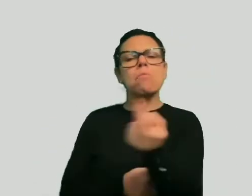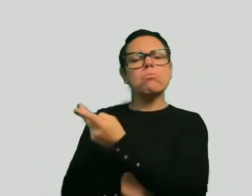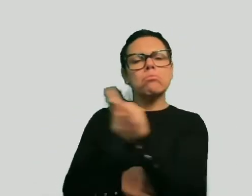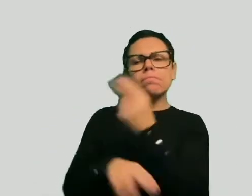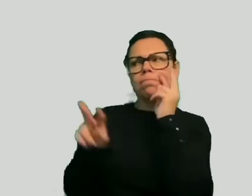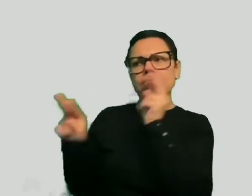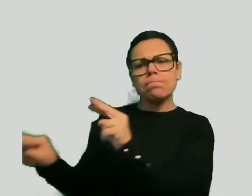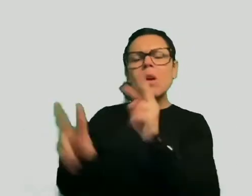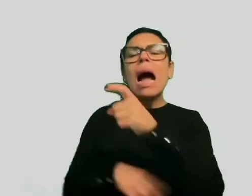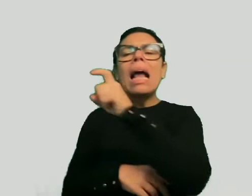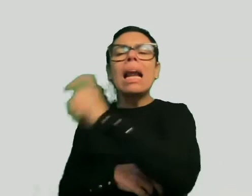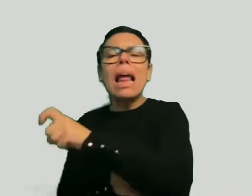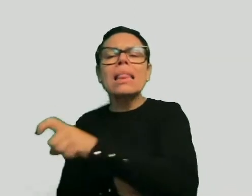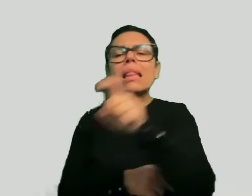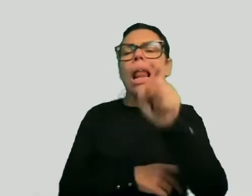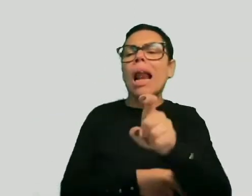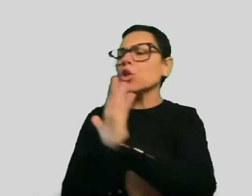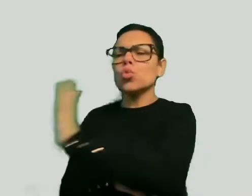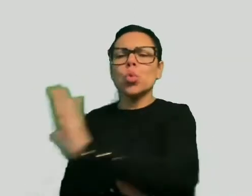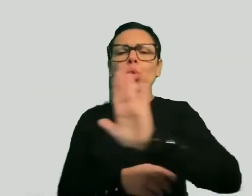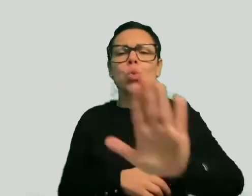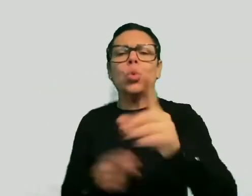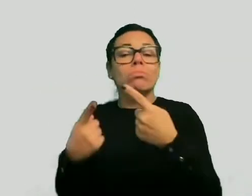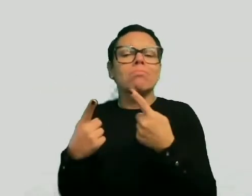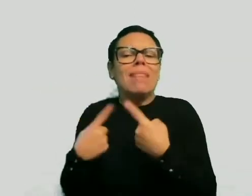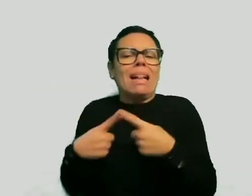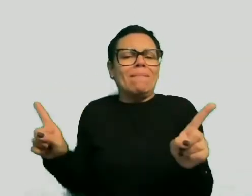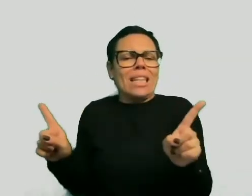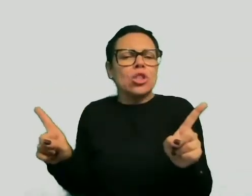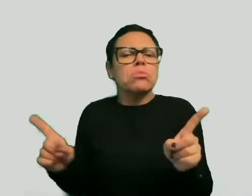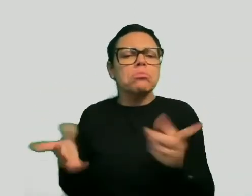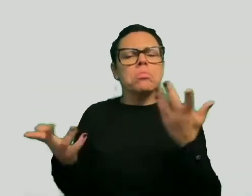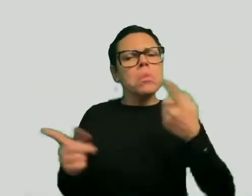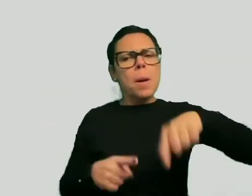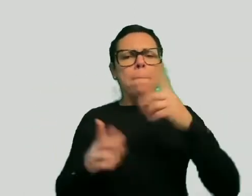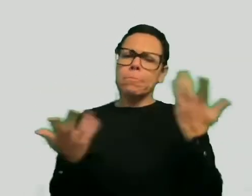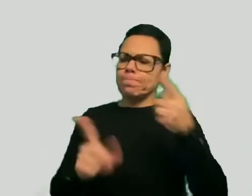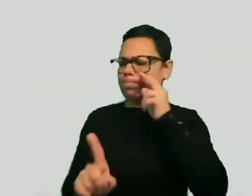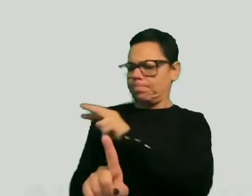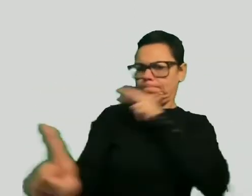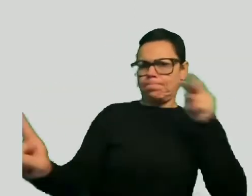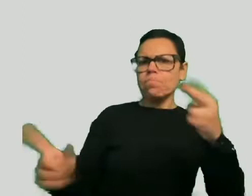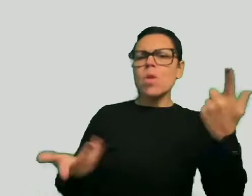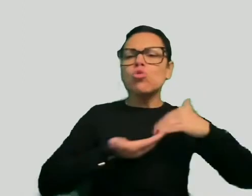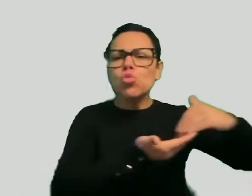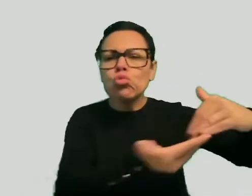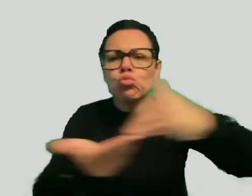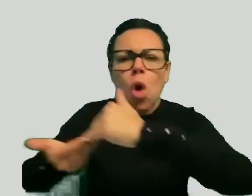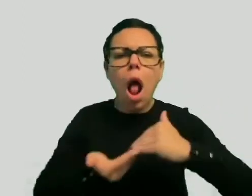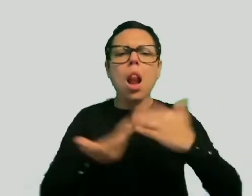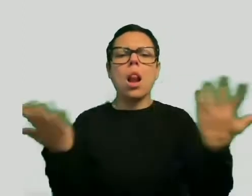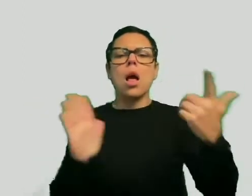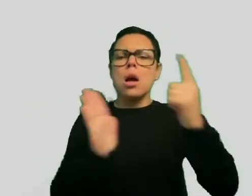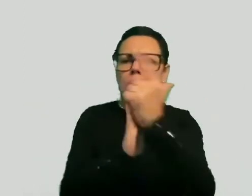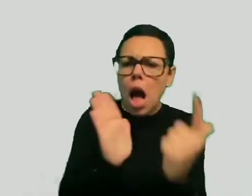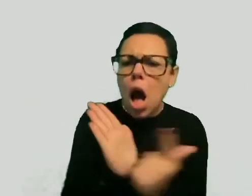services. Which social and labor laws, agreements, measures that